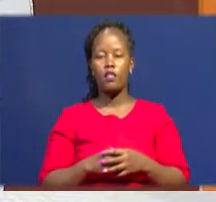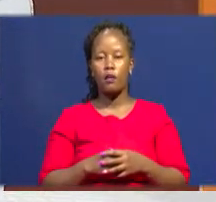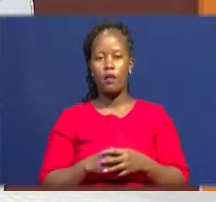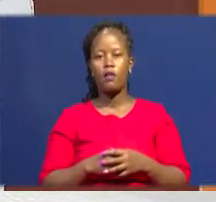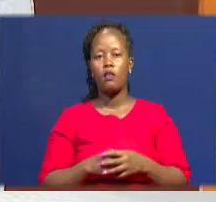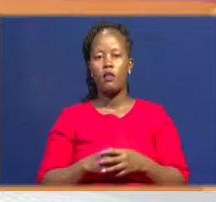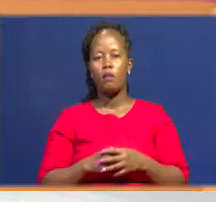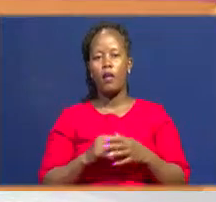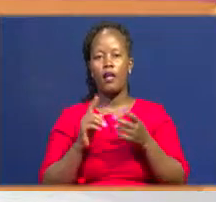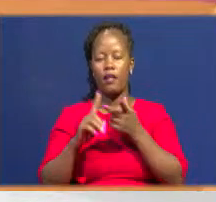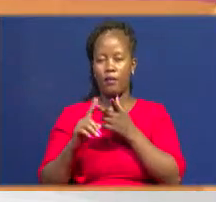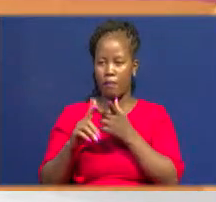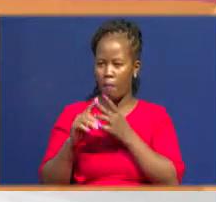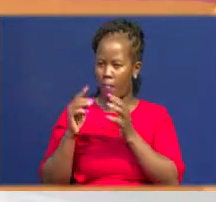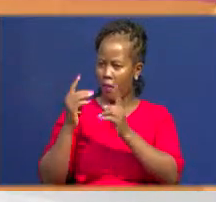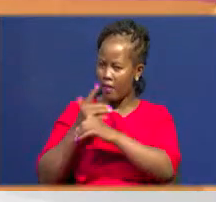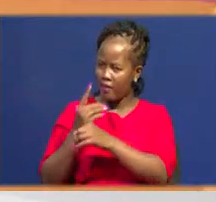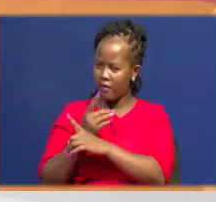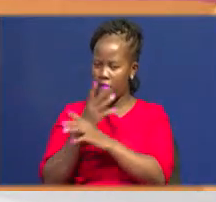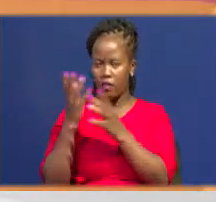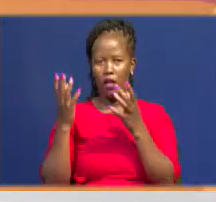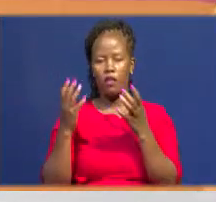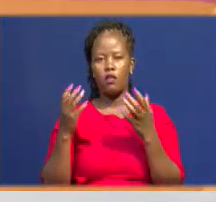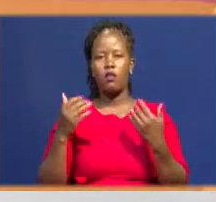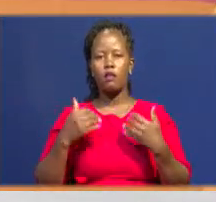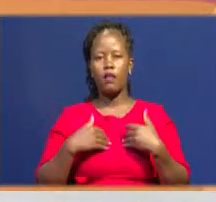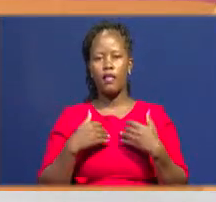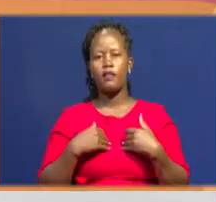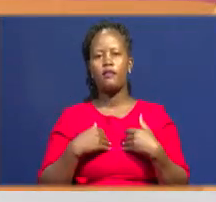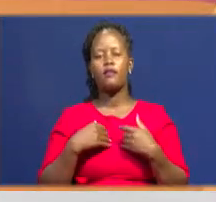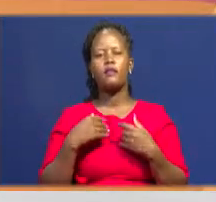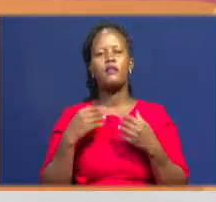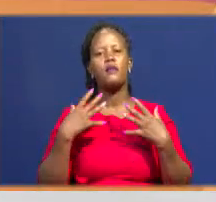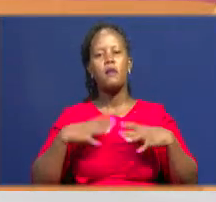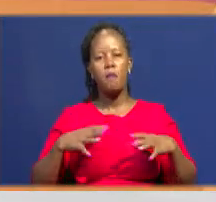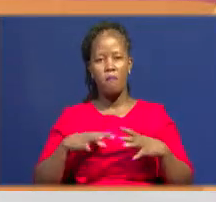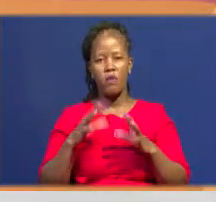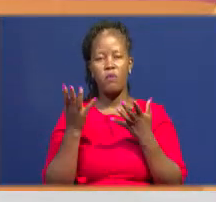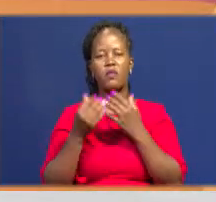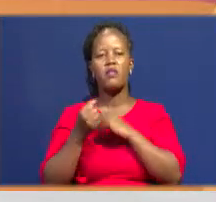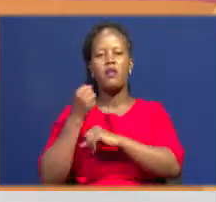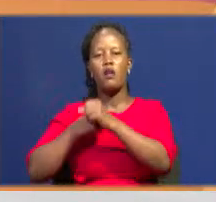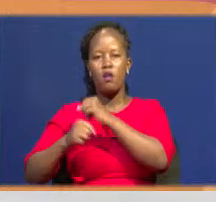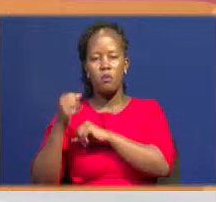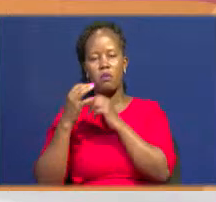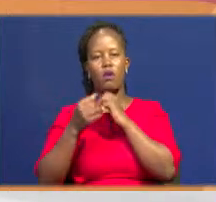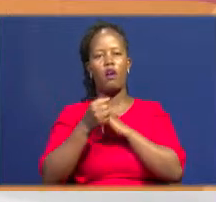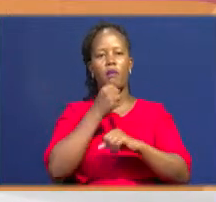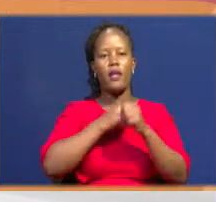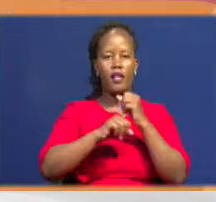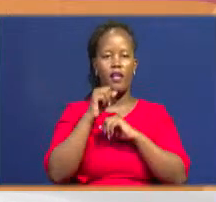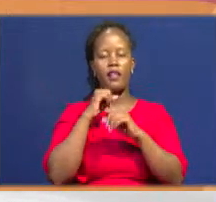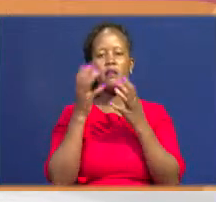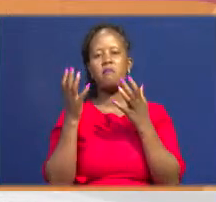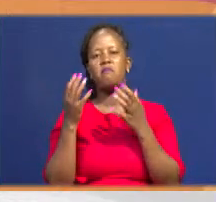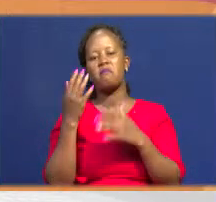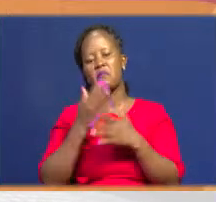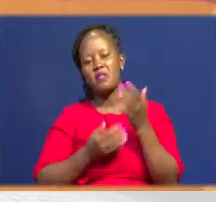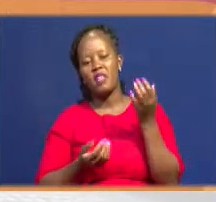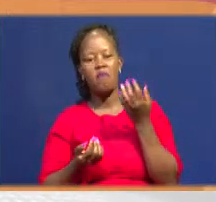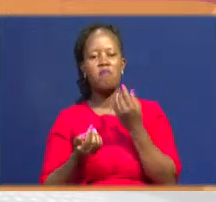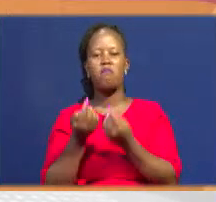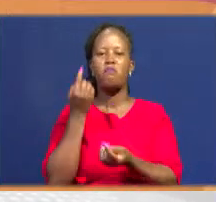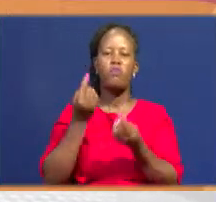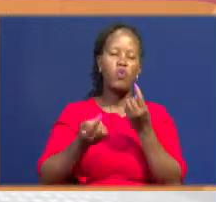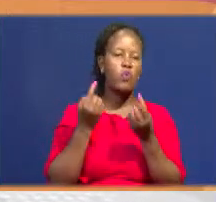you know, direct as well. Mm-hmm. People go have picnics, mm-hmm. doing their own, they do their own cooking, choma